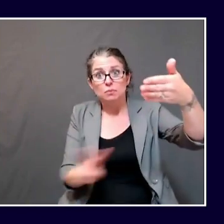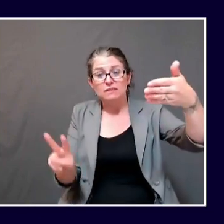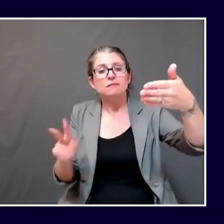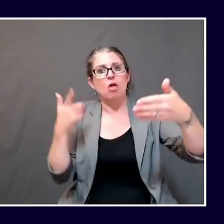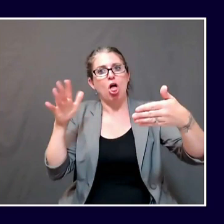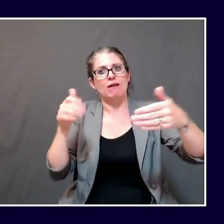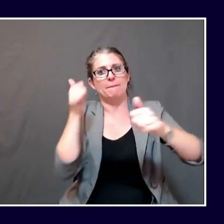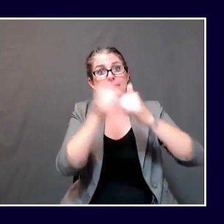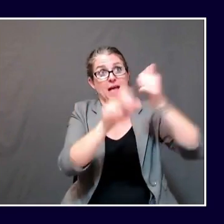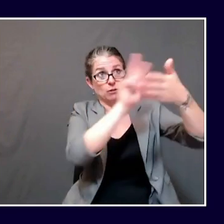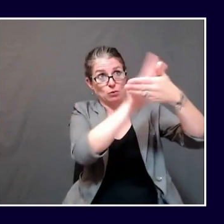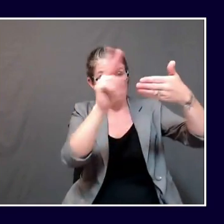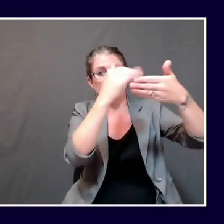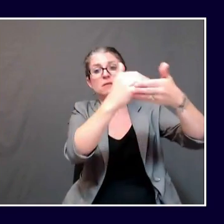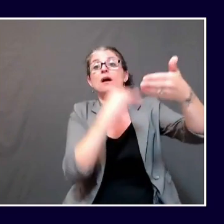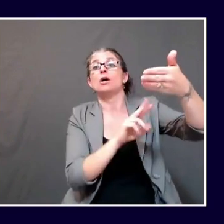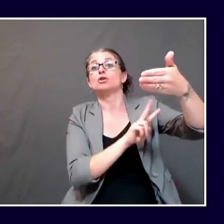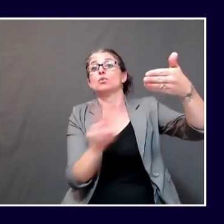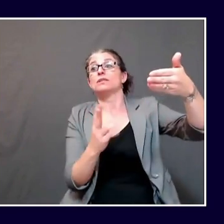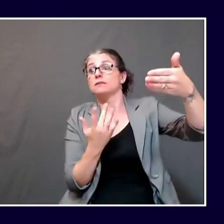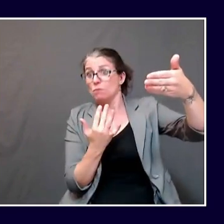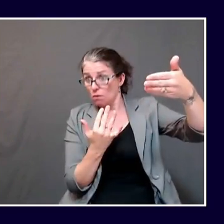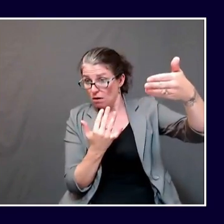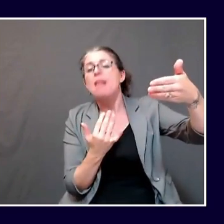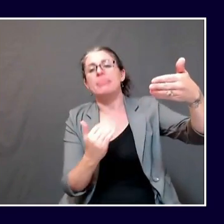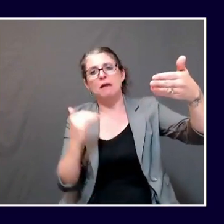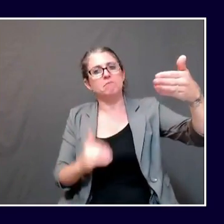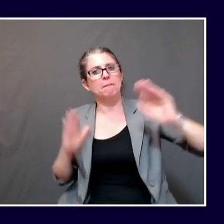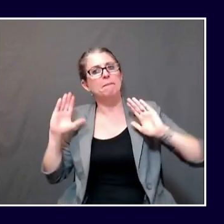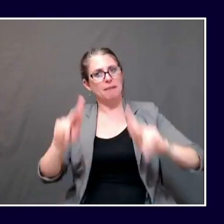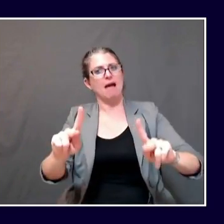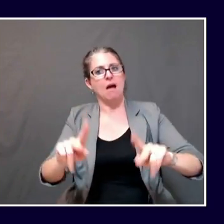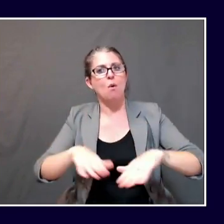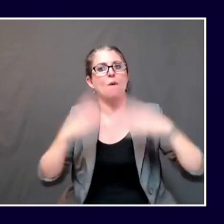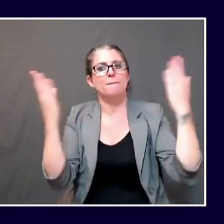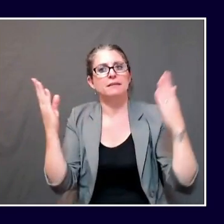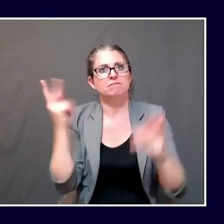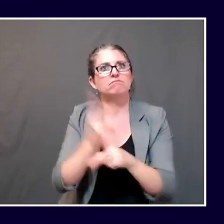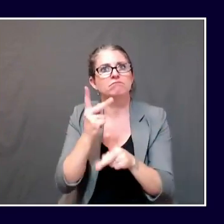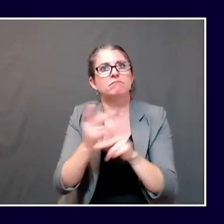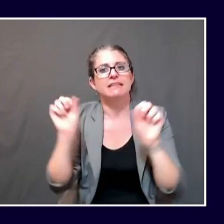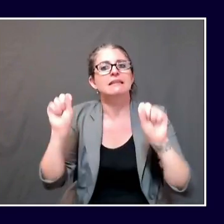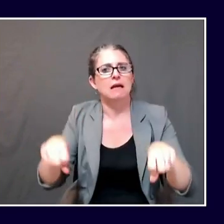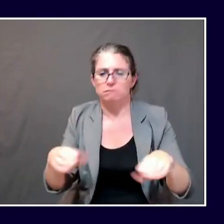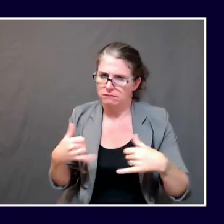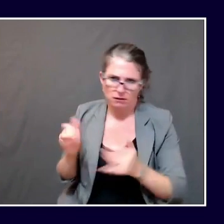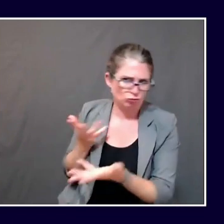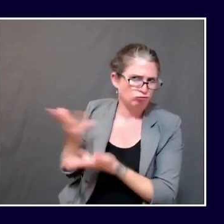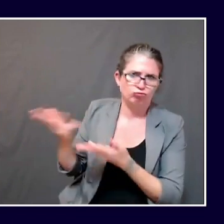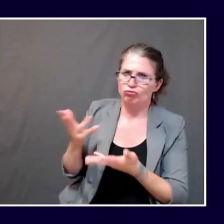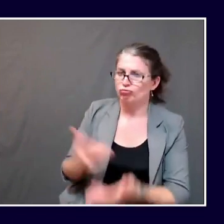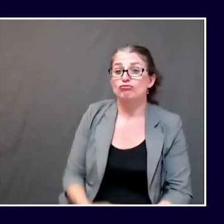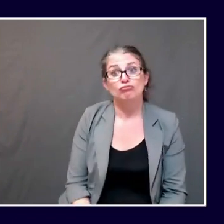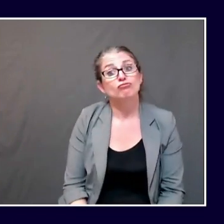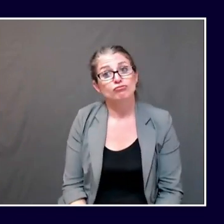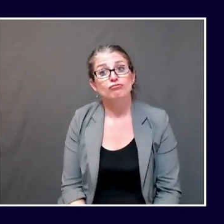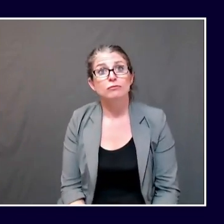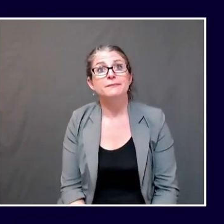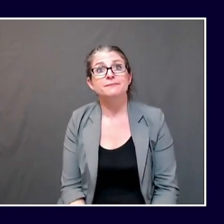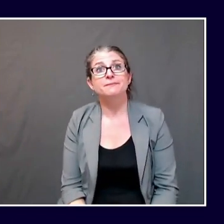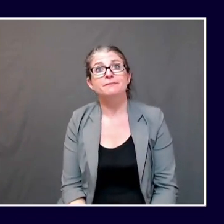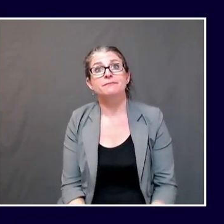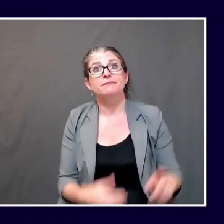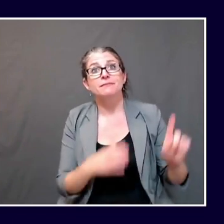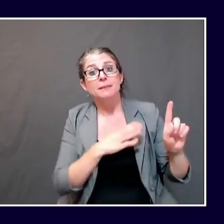timeline. Great, thank you. Okay, great. Well, thank you all very much. Commissioner Wambrew, any closing words on your